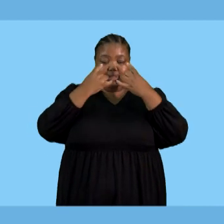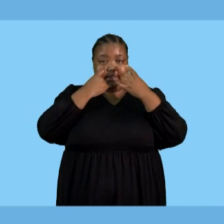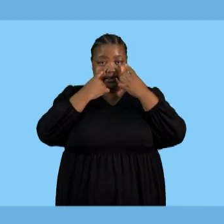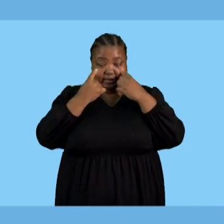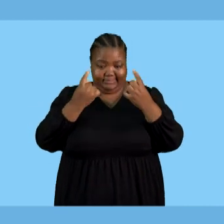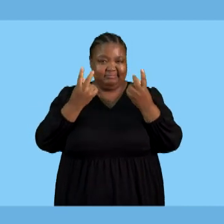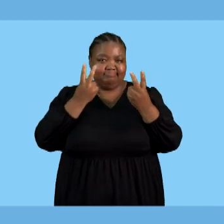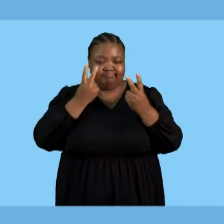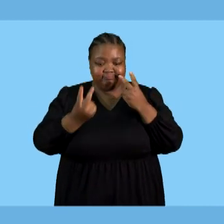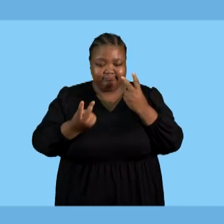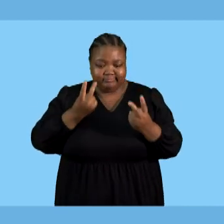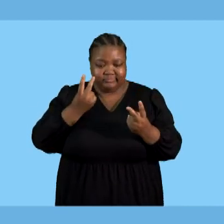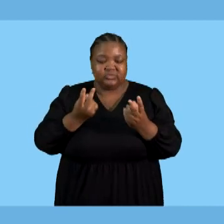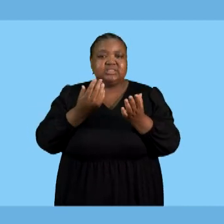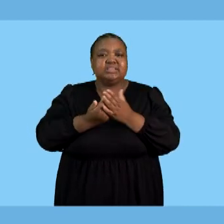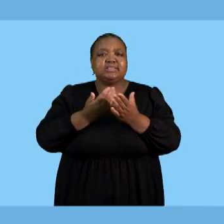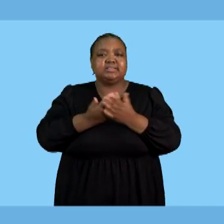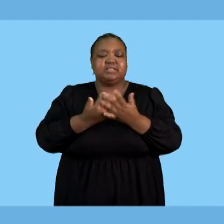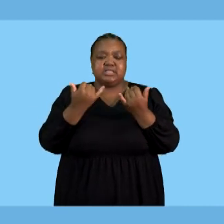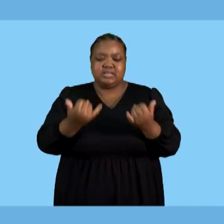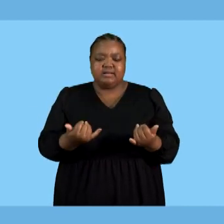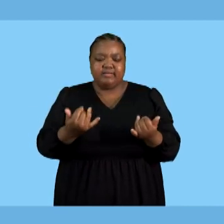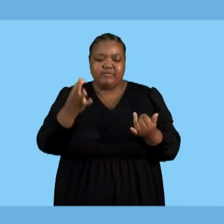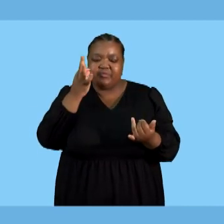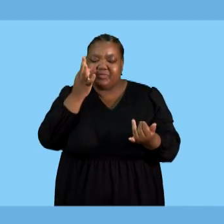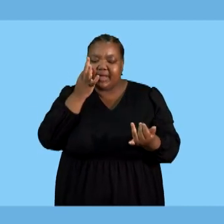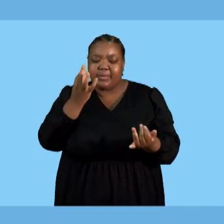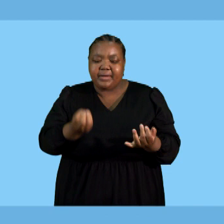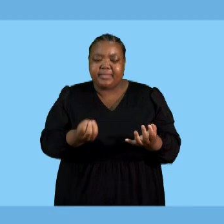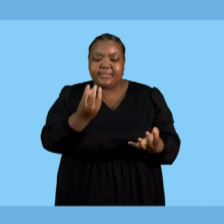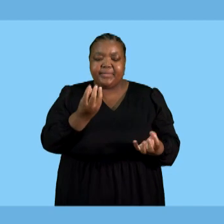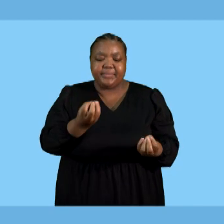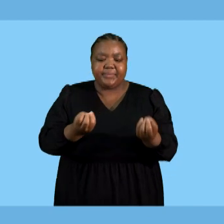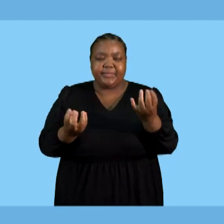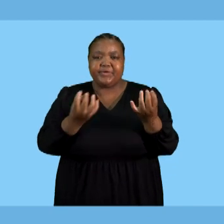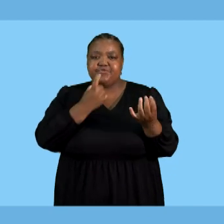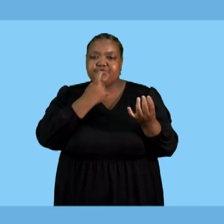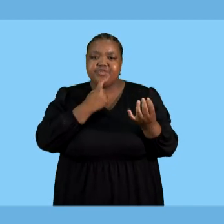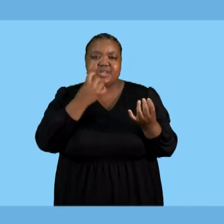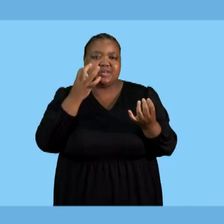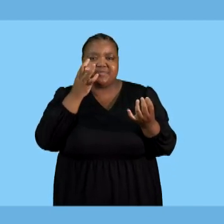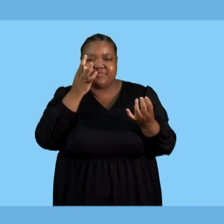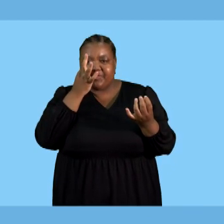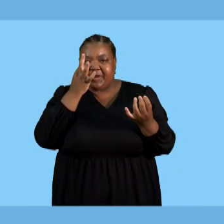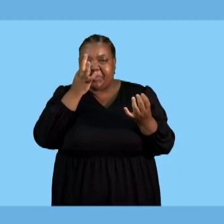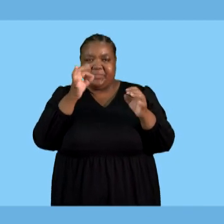able to perceive, you are able to see that this is actually a flower, or rather this is actually a red